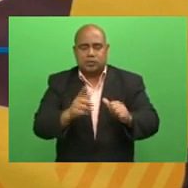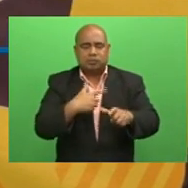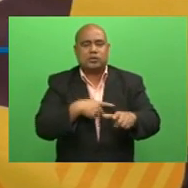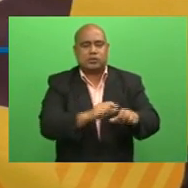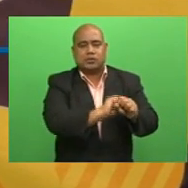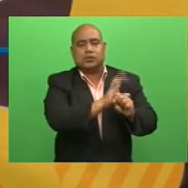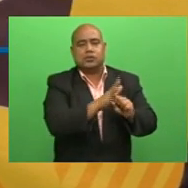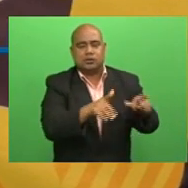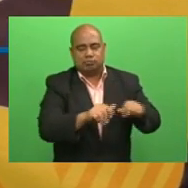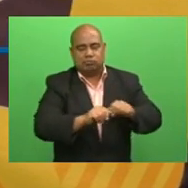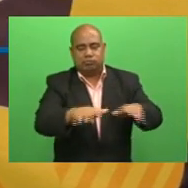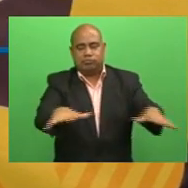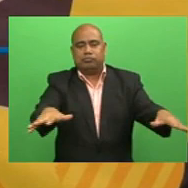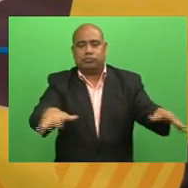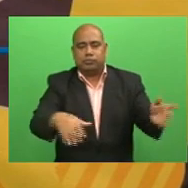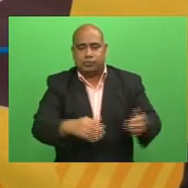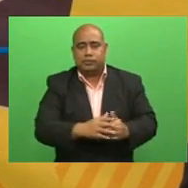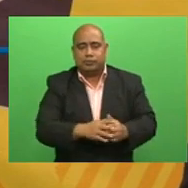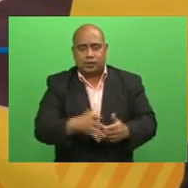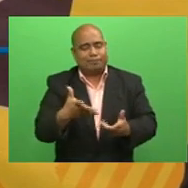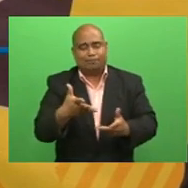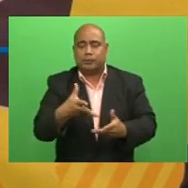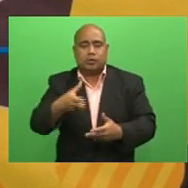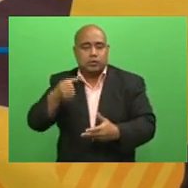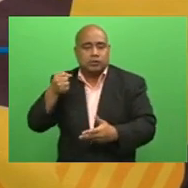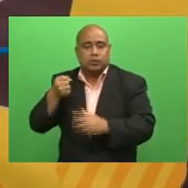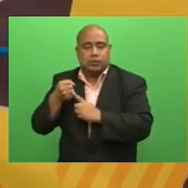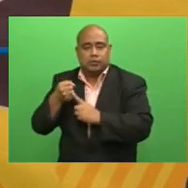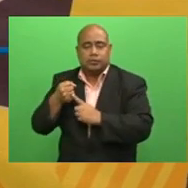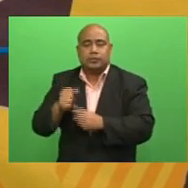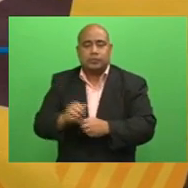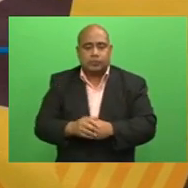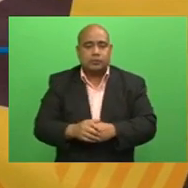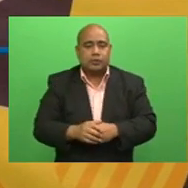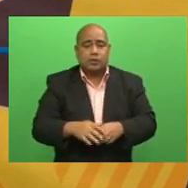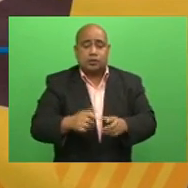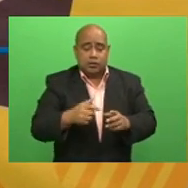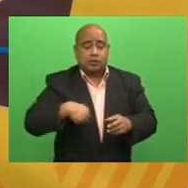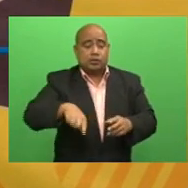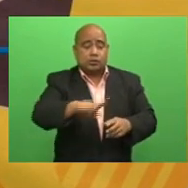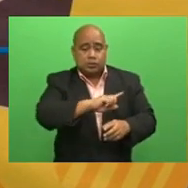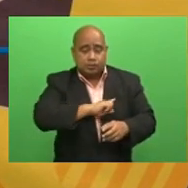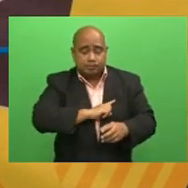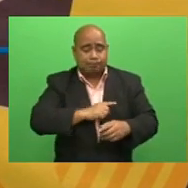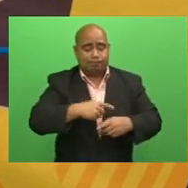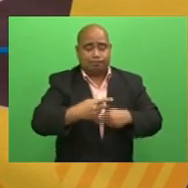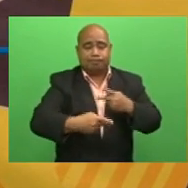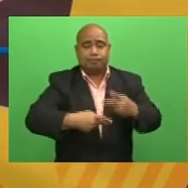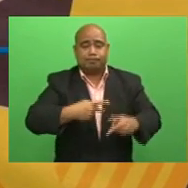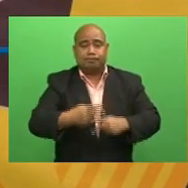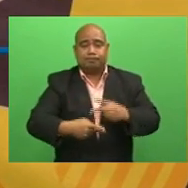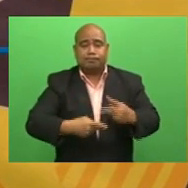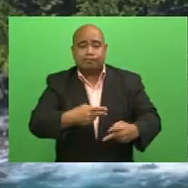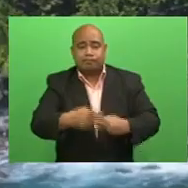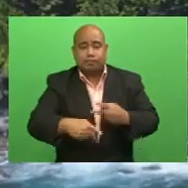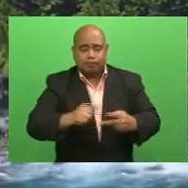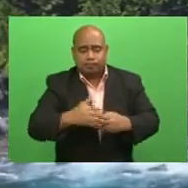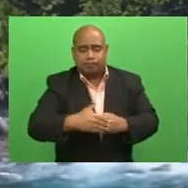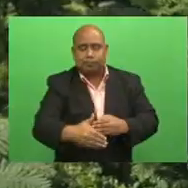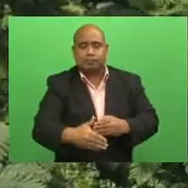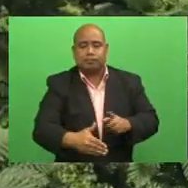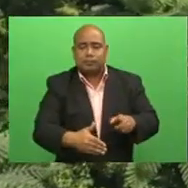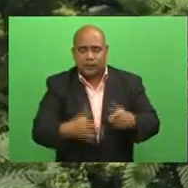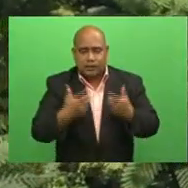are also going through that process where restrictions are placed on borders. 4